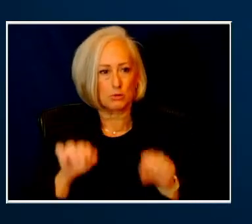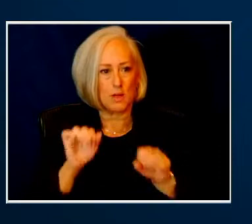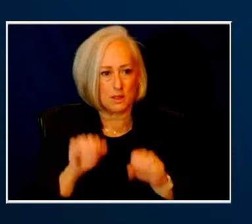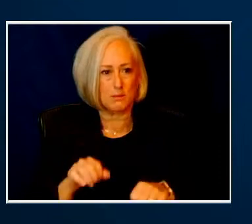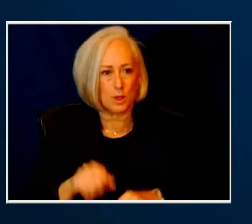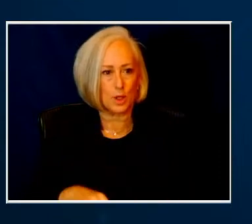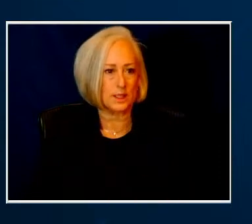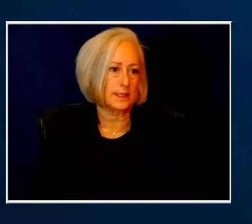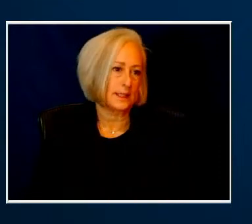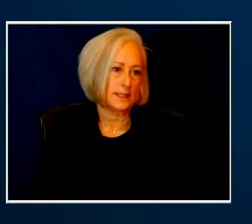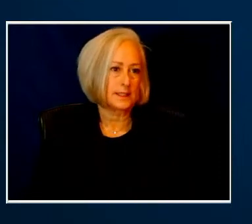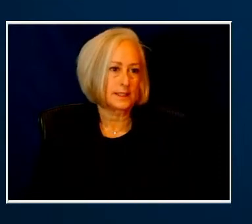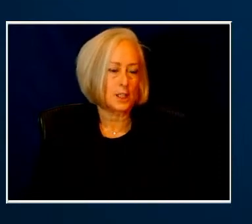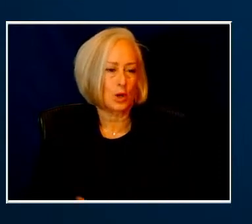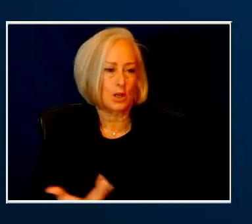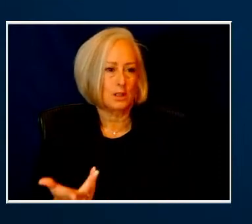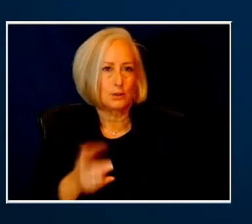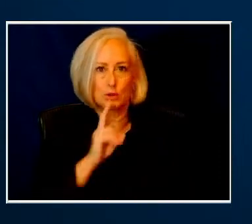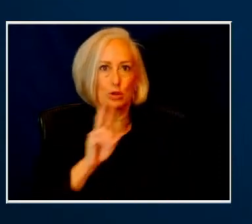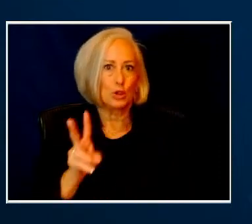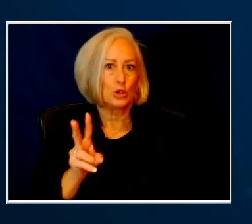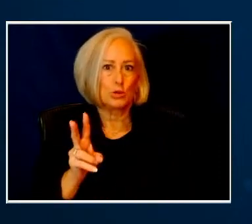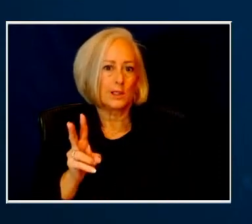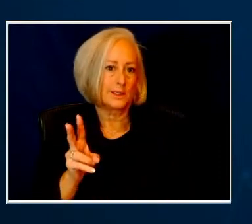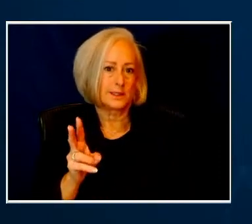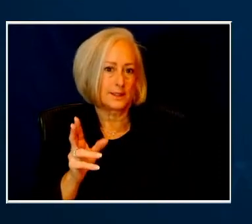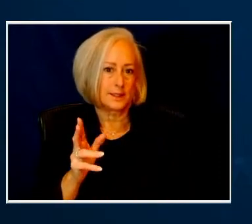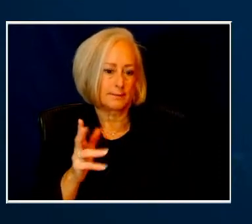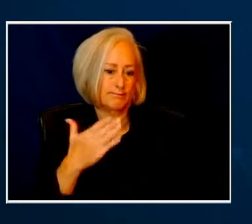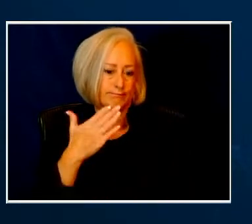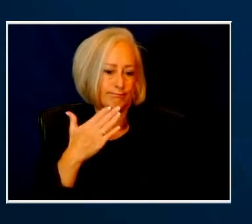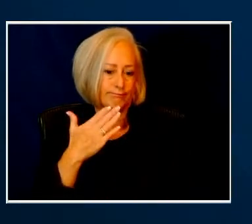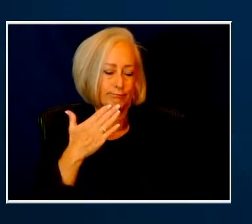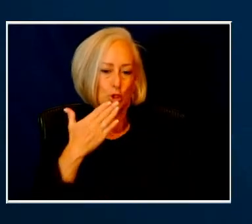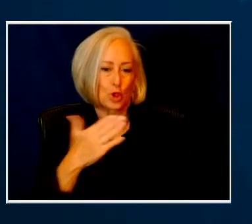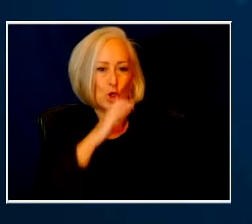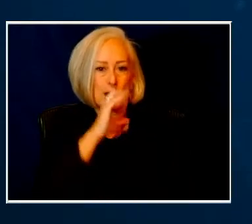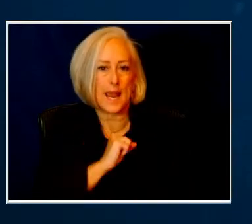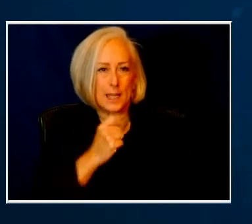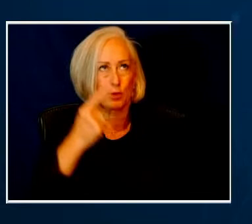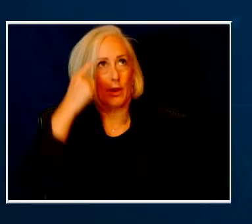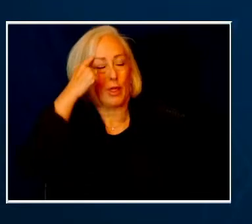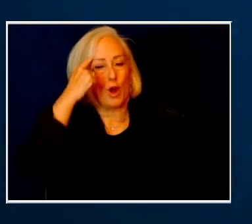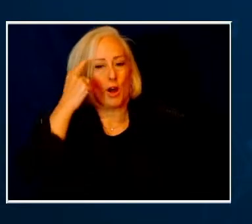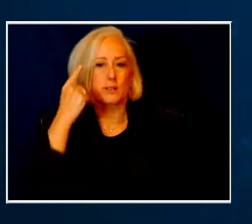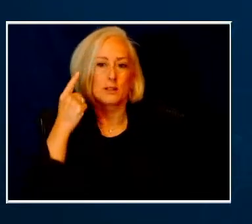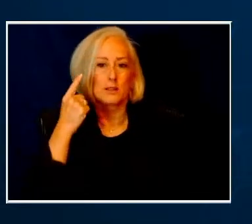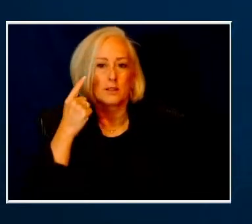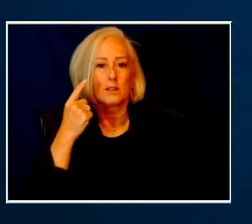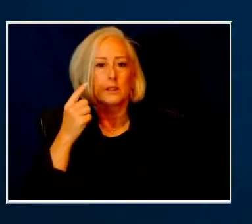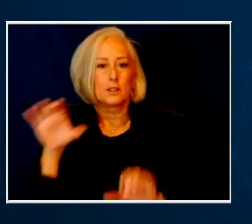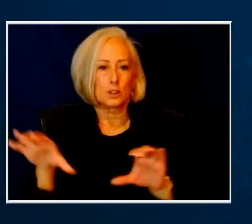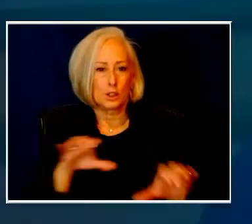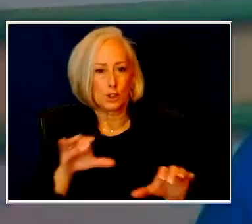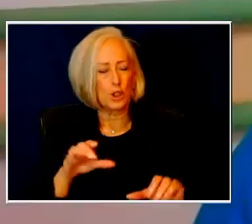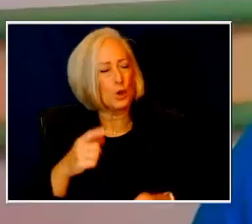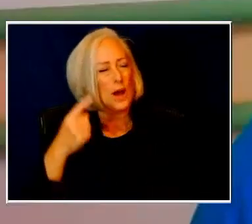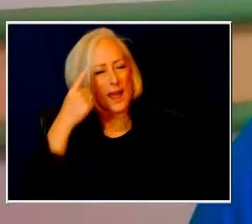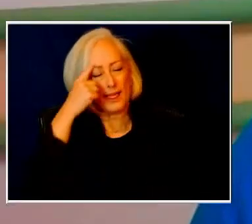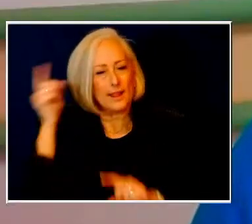just an arbitrary number we came up with just to try to get her to. So we did scans, I think, every 3 months,